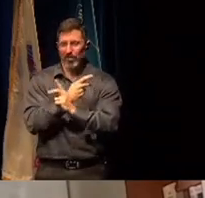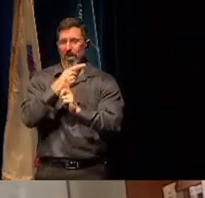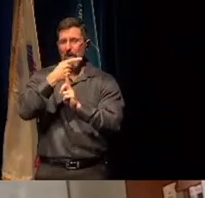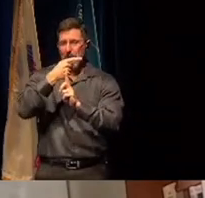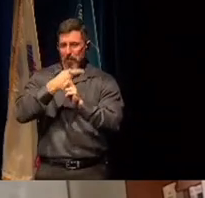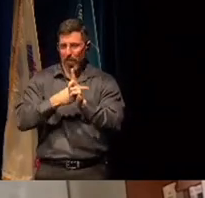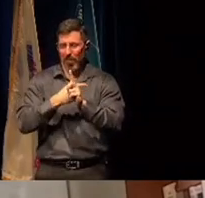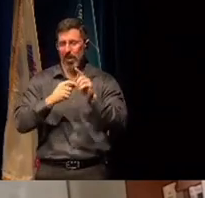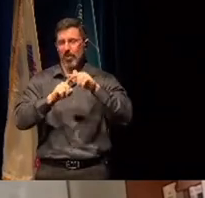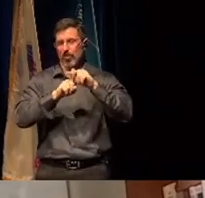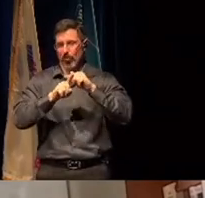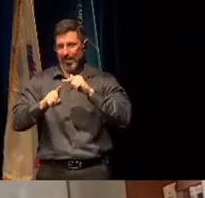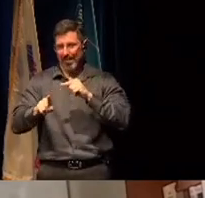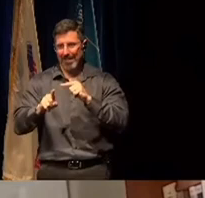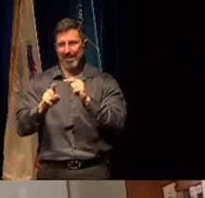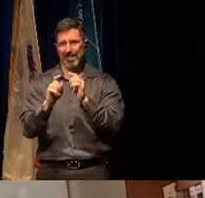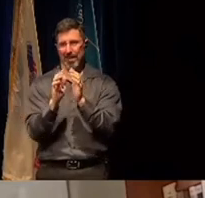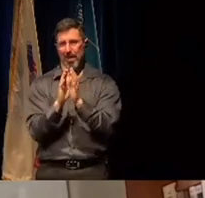2020.